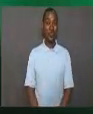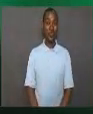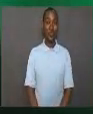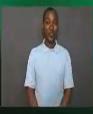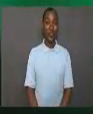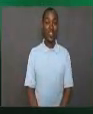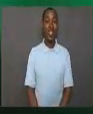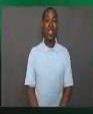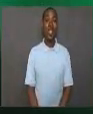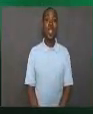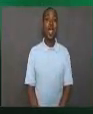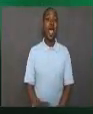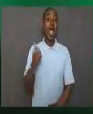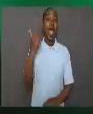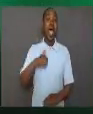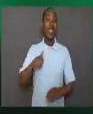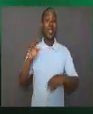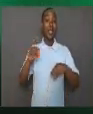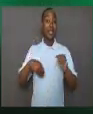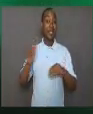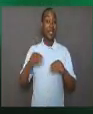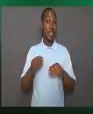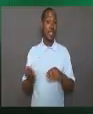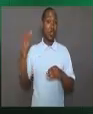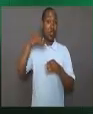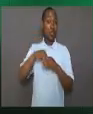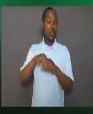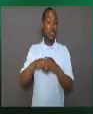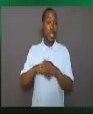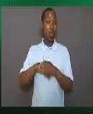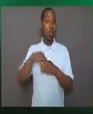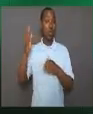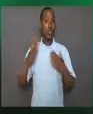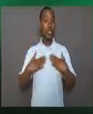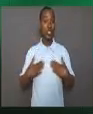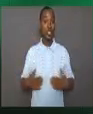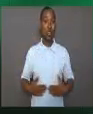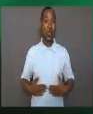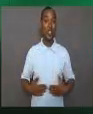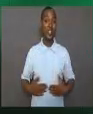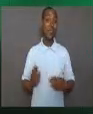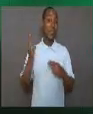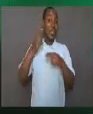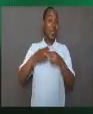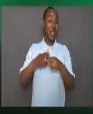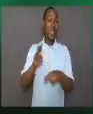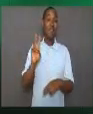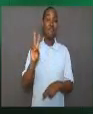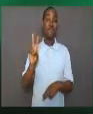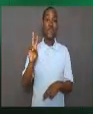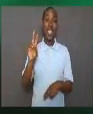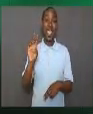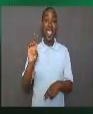The movement of air in and out of the body is called